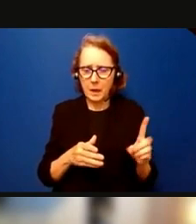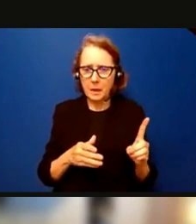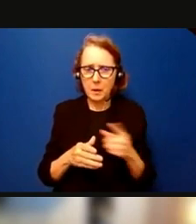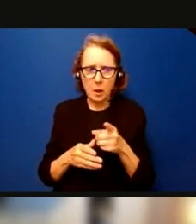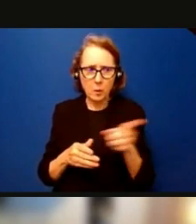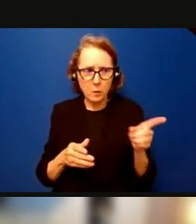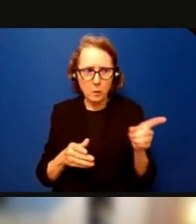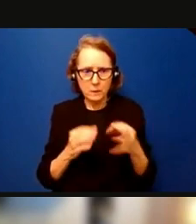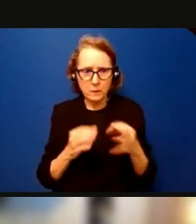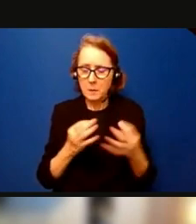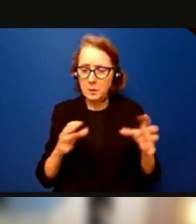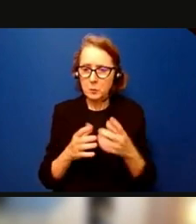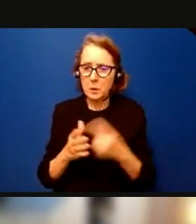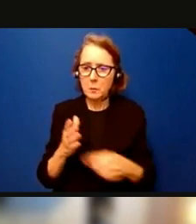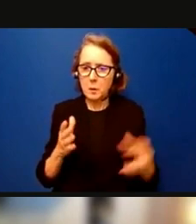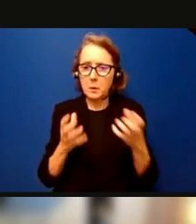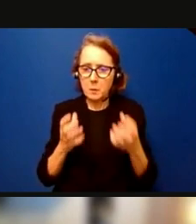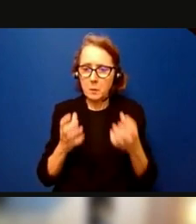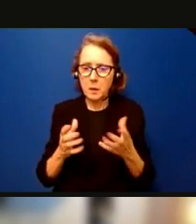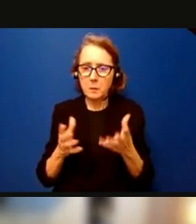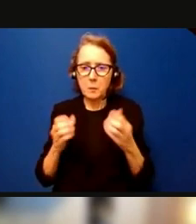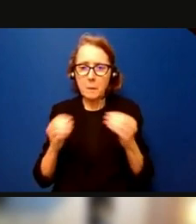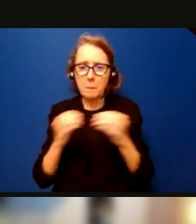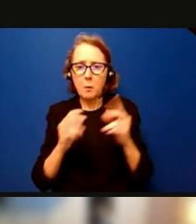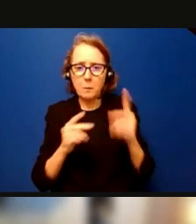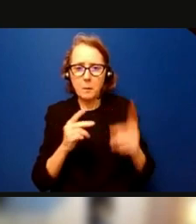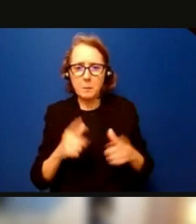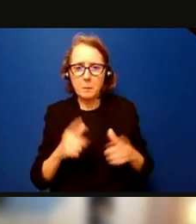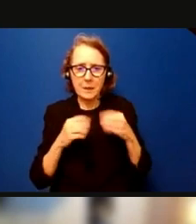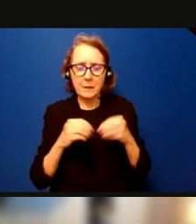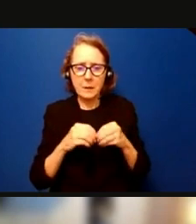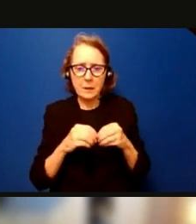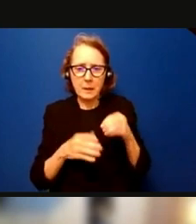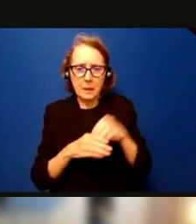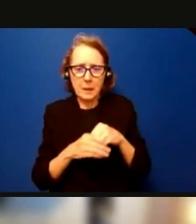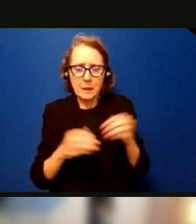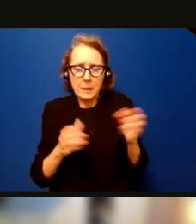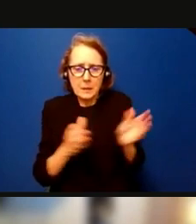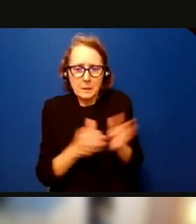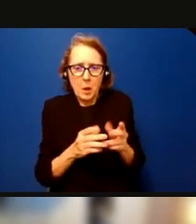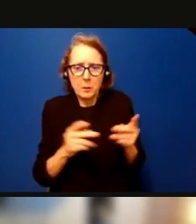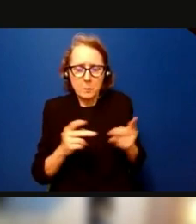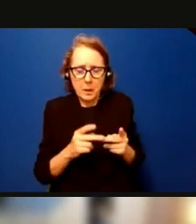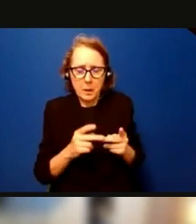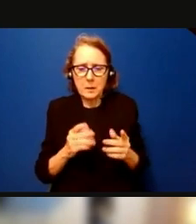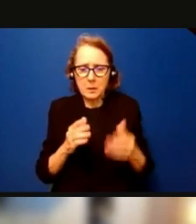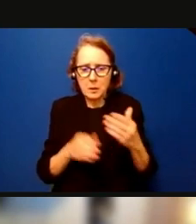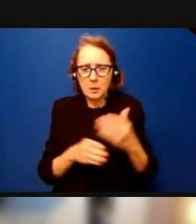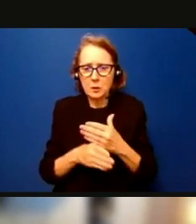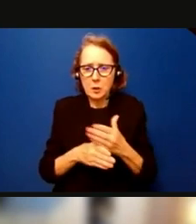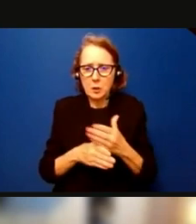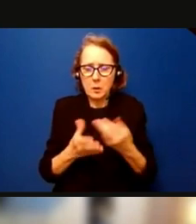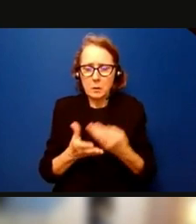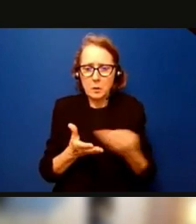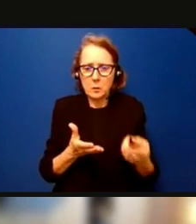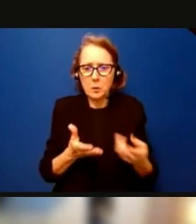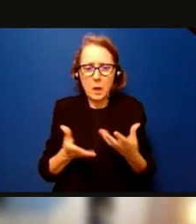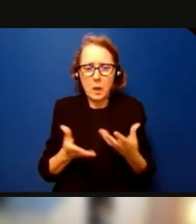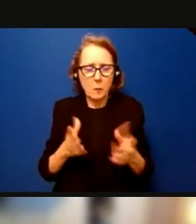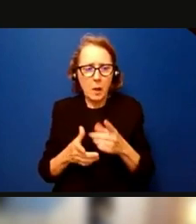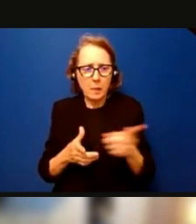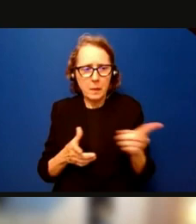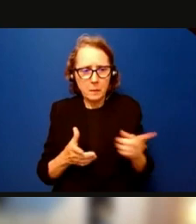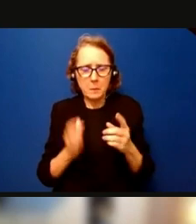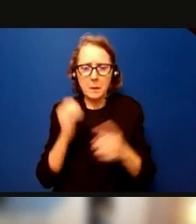people in a smaller footprint. You know, we want them to be sharing resources. And in this case, I just don't want them to be punished for doing the right